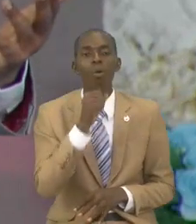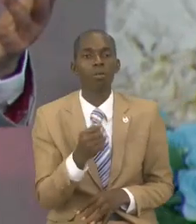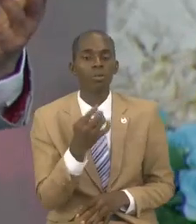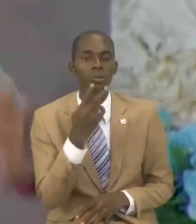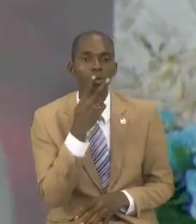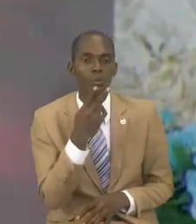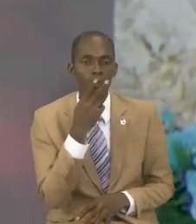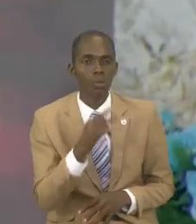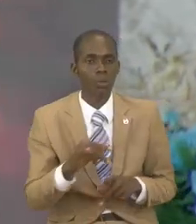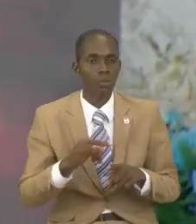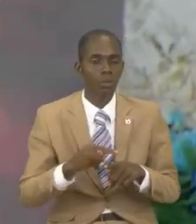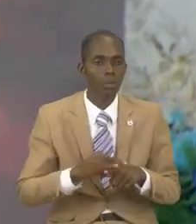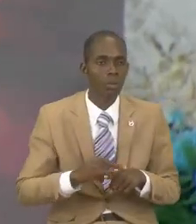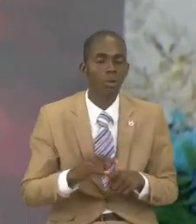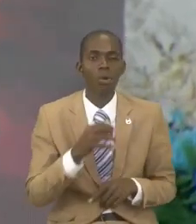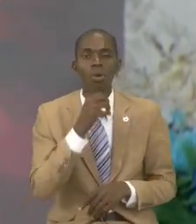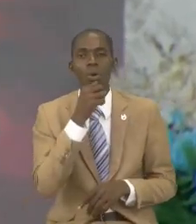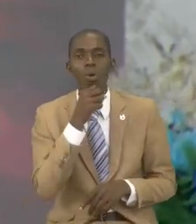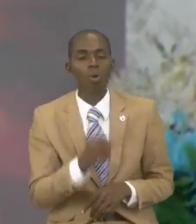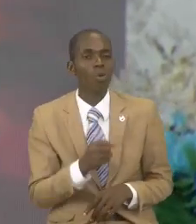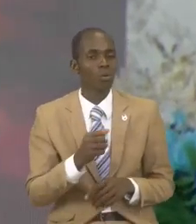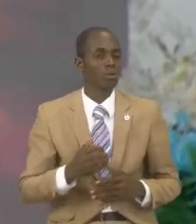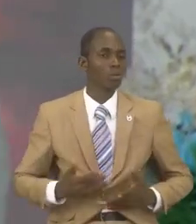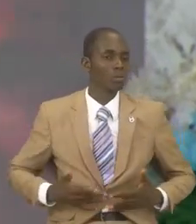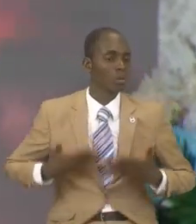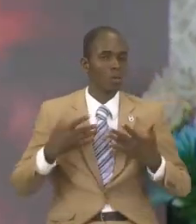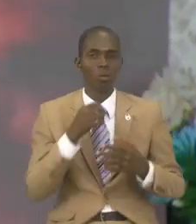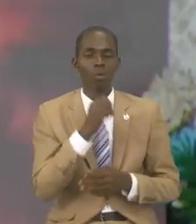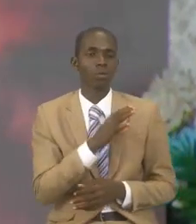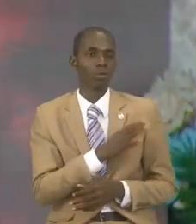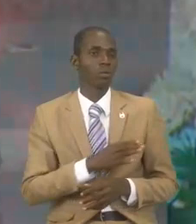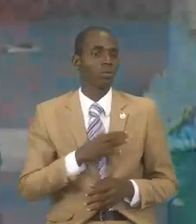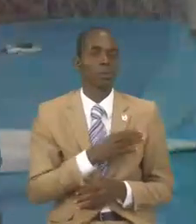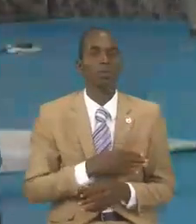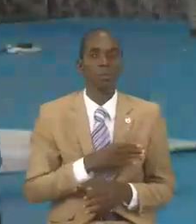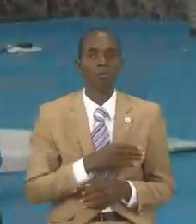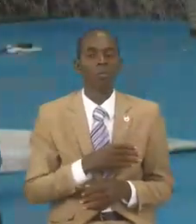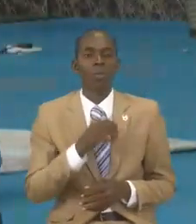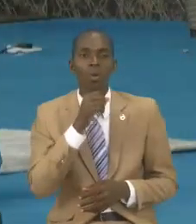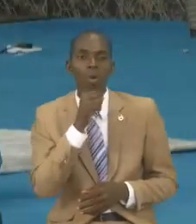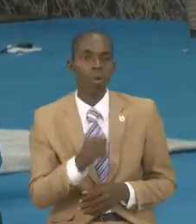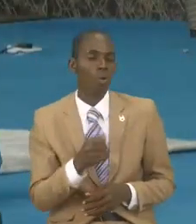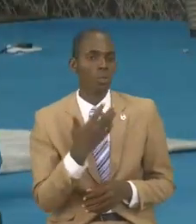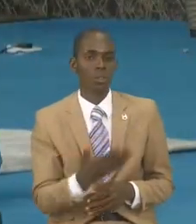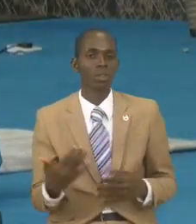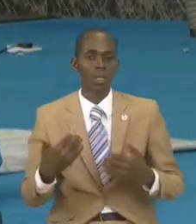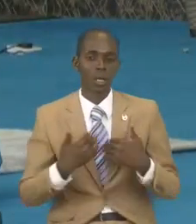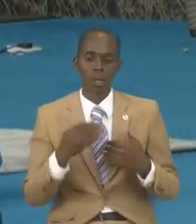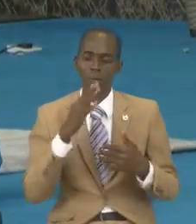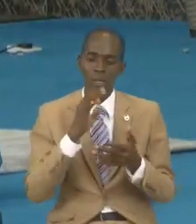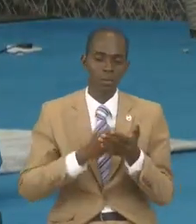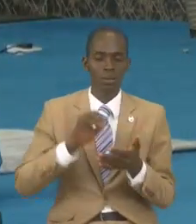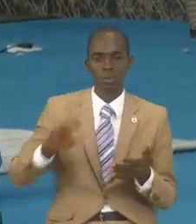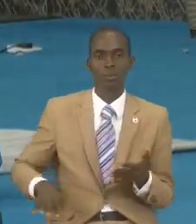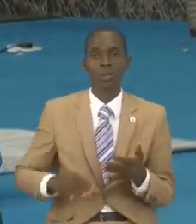old habit, old lifestyle. Old things have passed away. Even